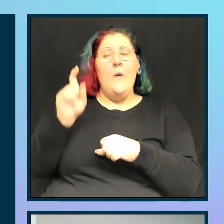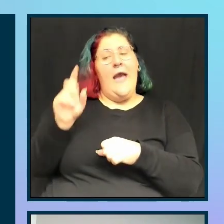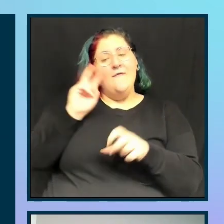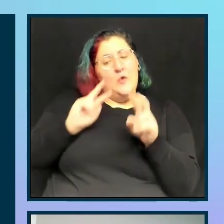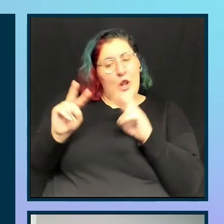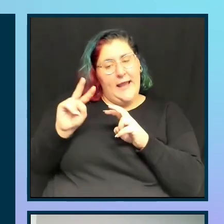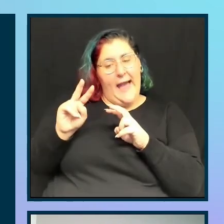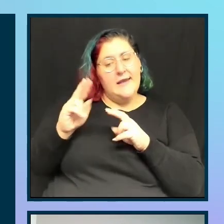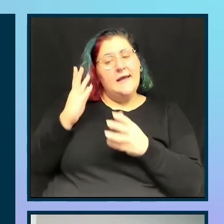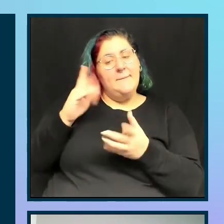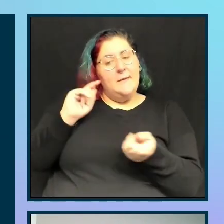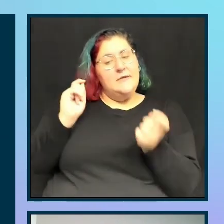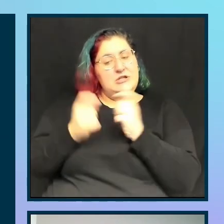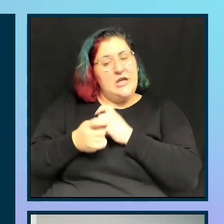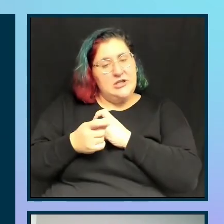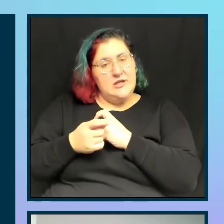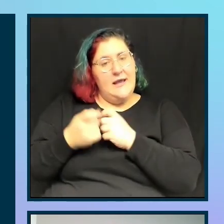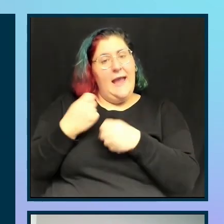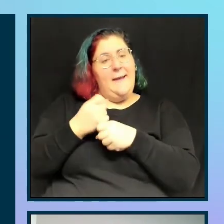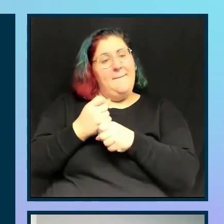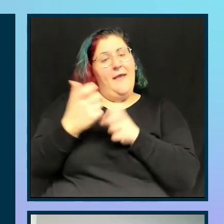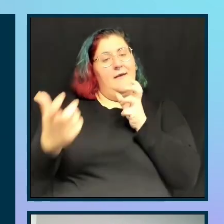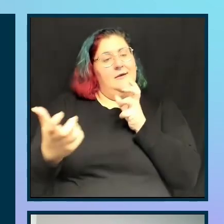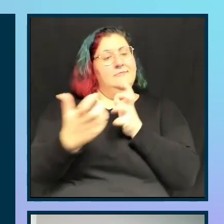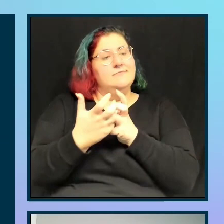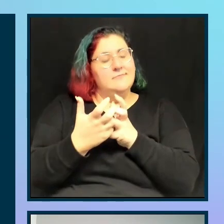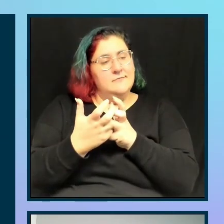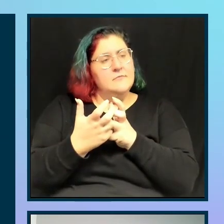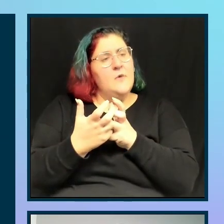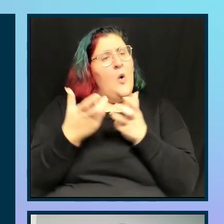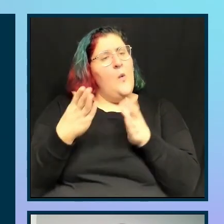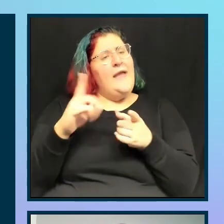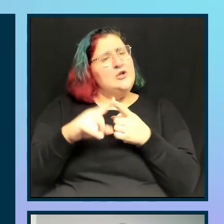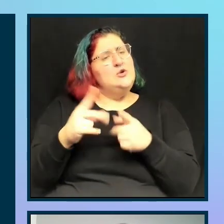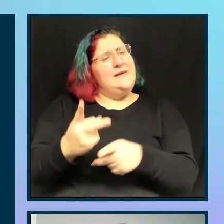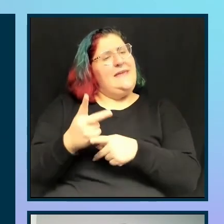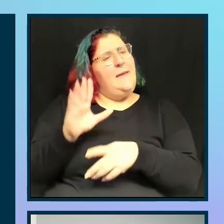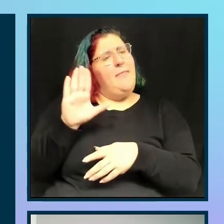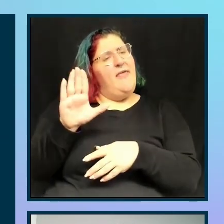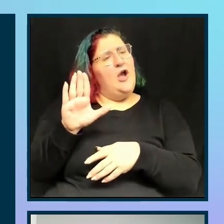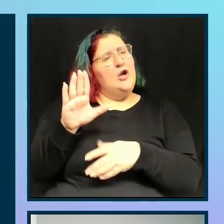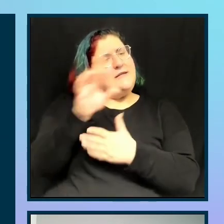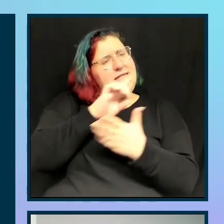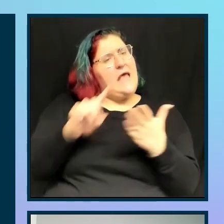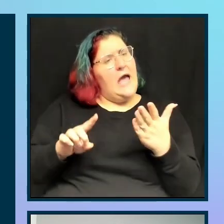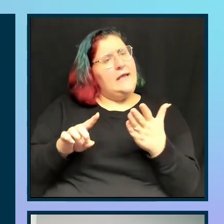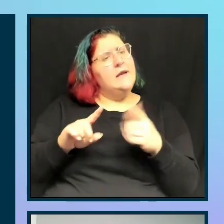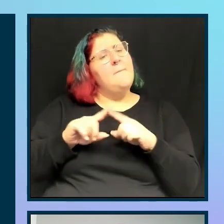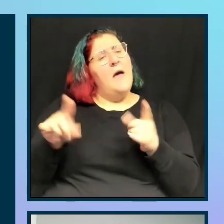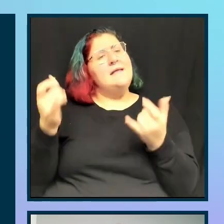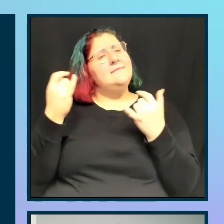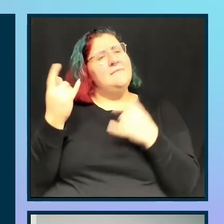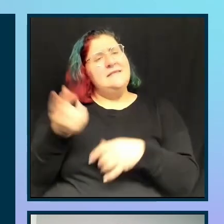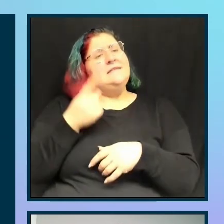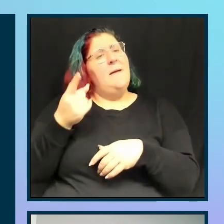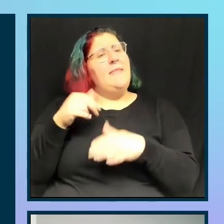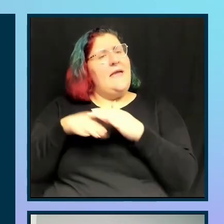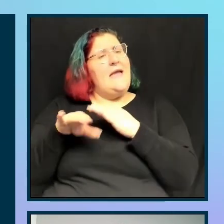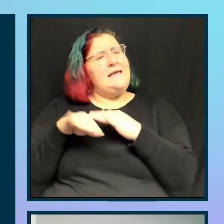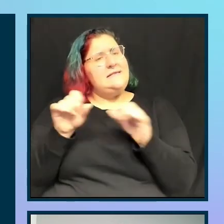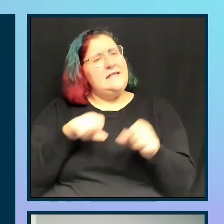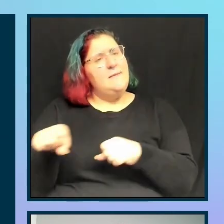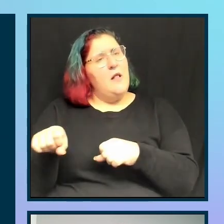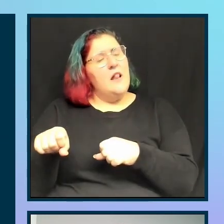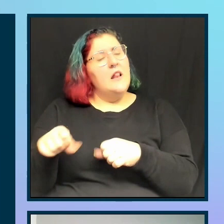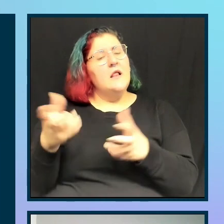may be suitable for retaining that look and feel by going to something like an image over text PDF and